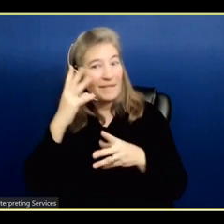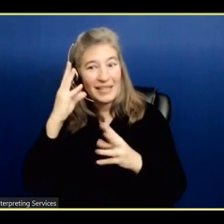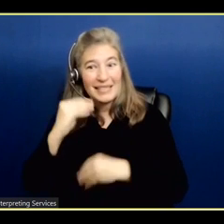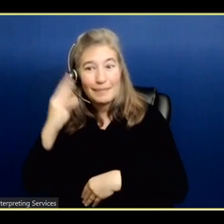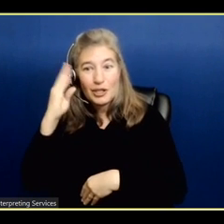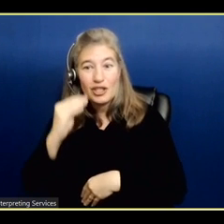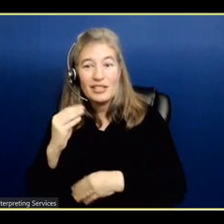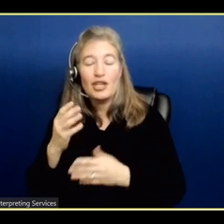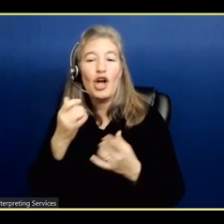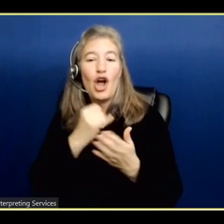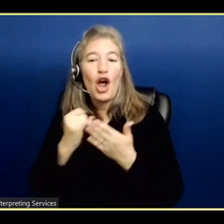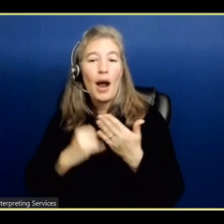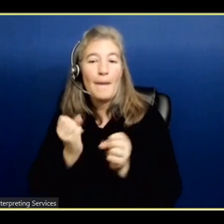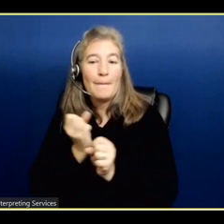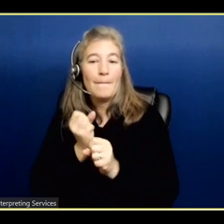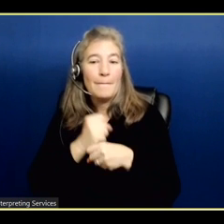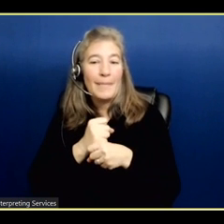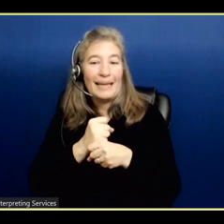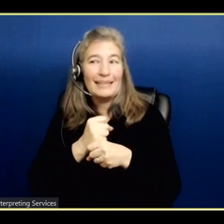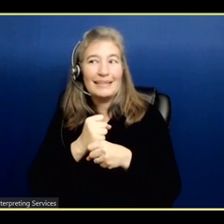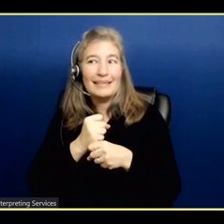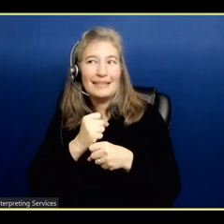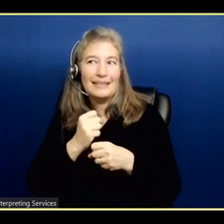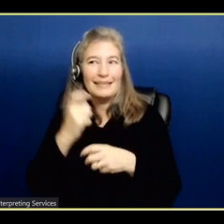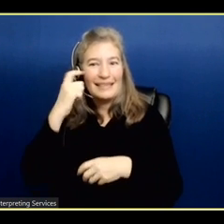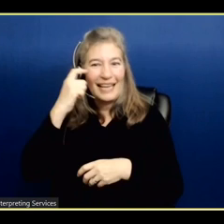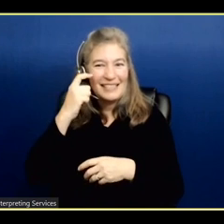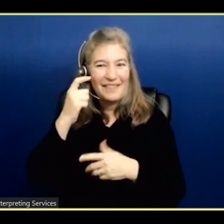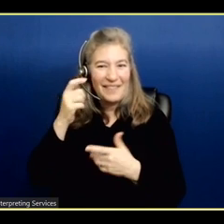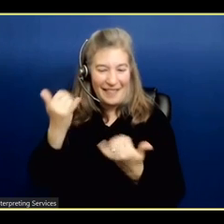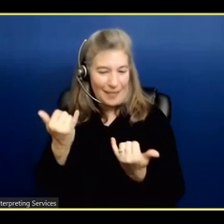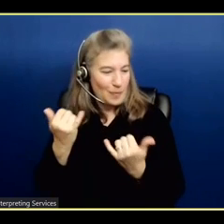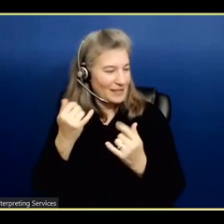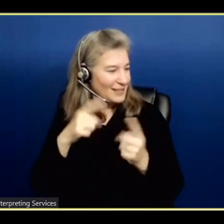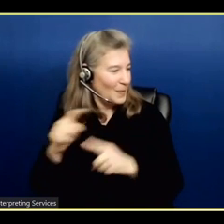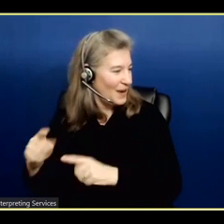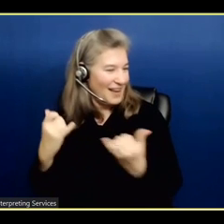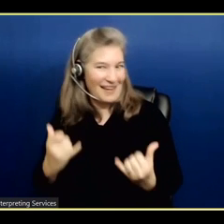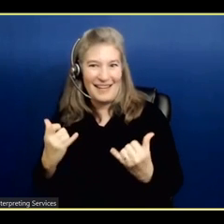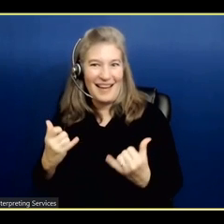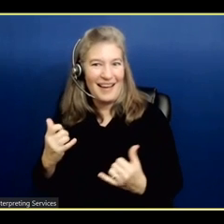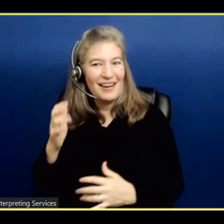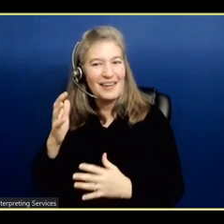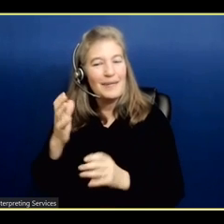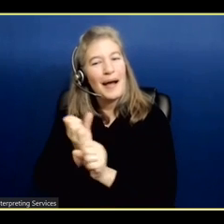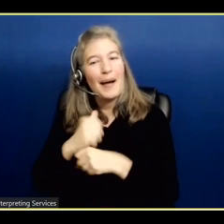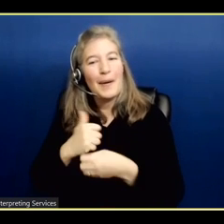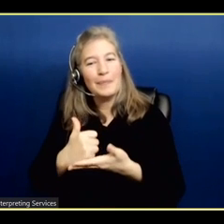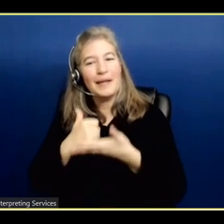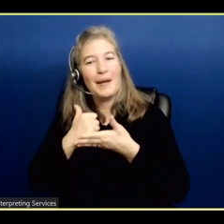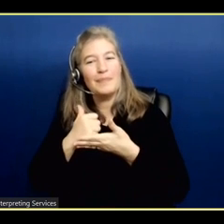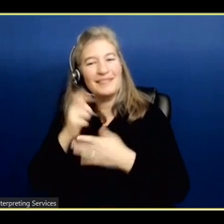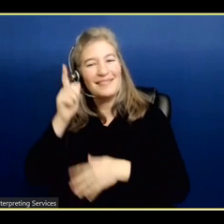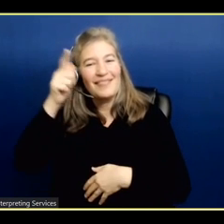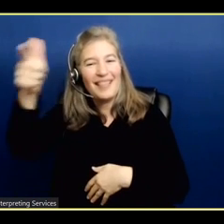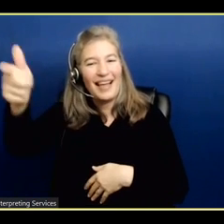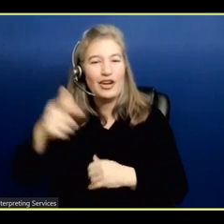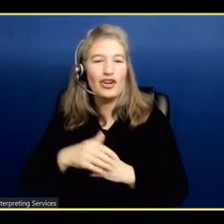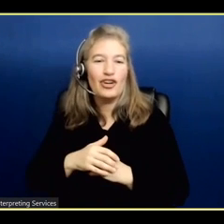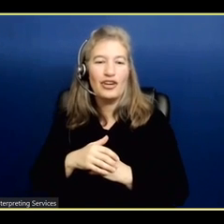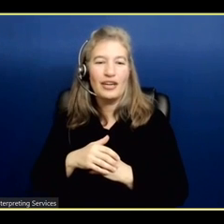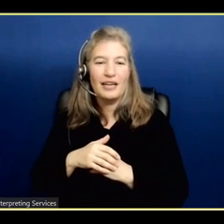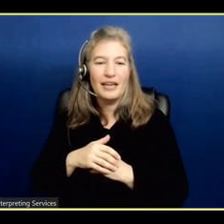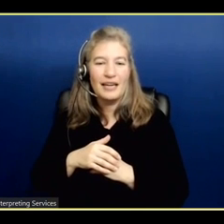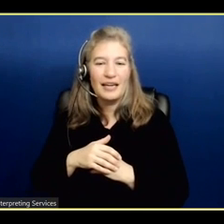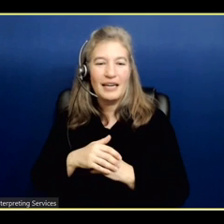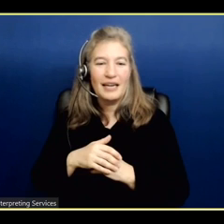I am fully stepping in, and I urge my colleagues to understand that we are the emergency response team for the field. I'm